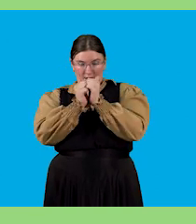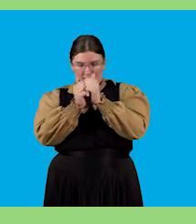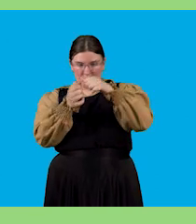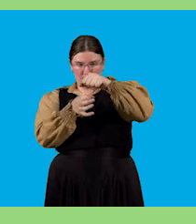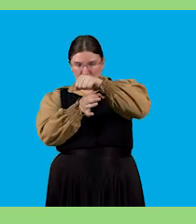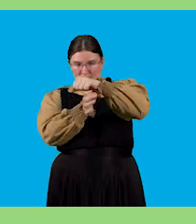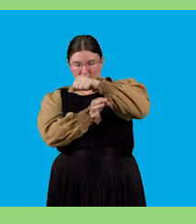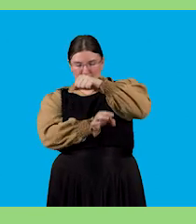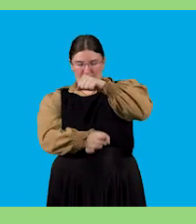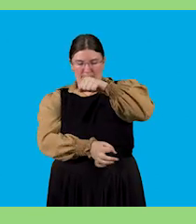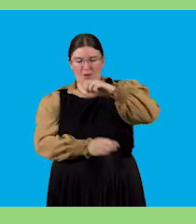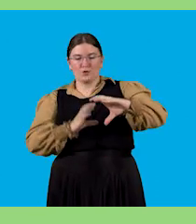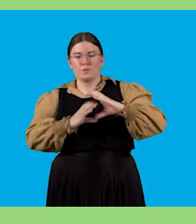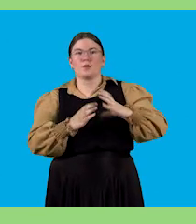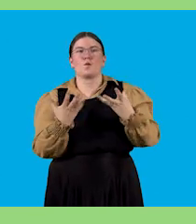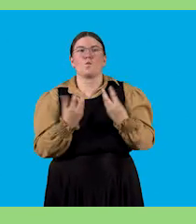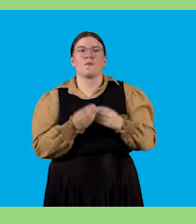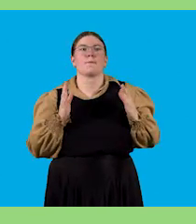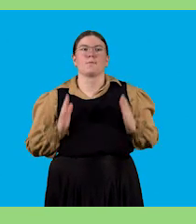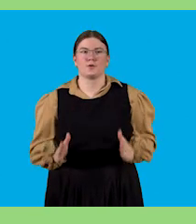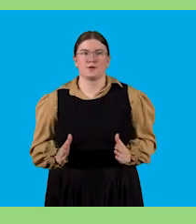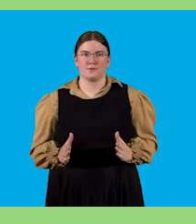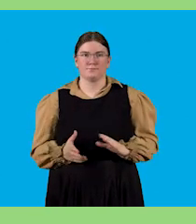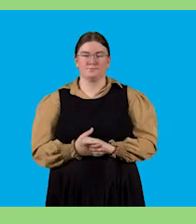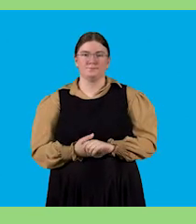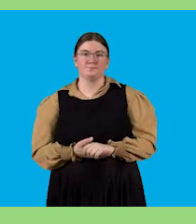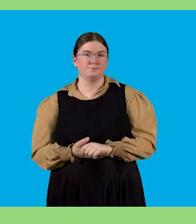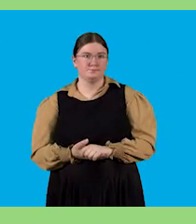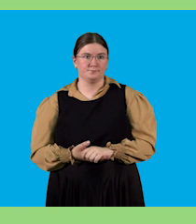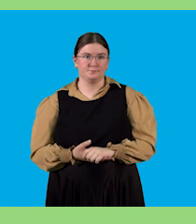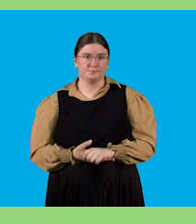spinal cord to the rest of the body and back.